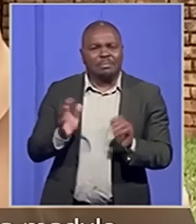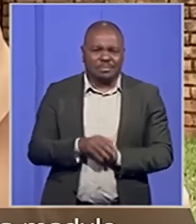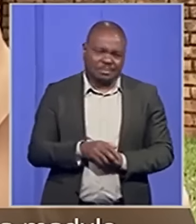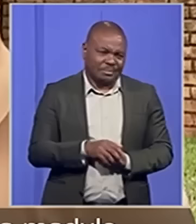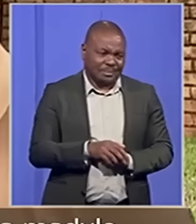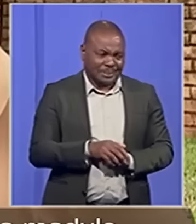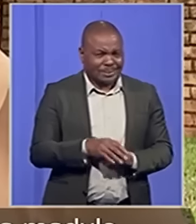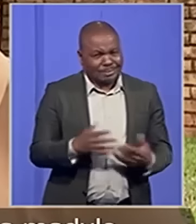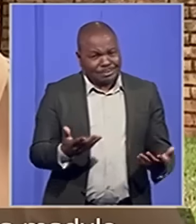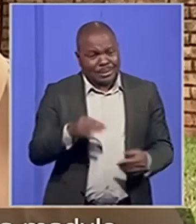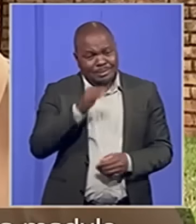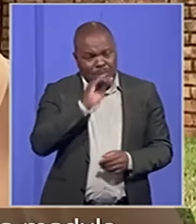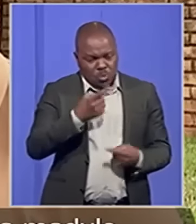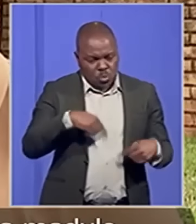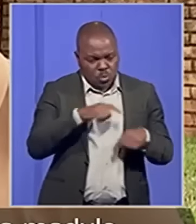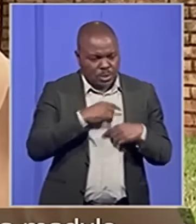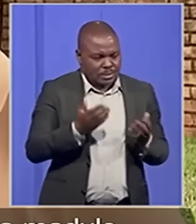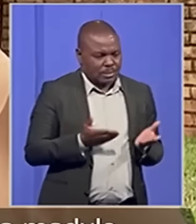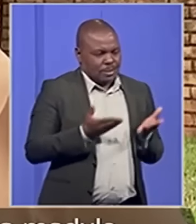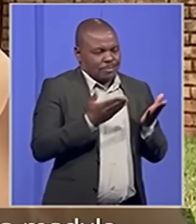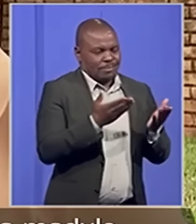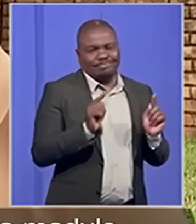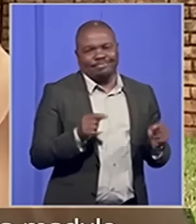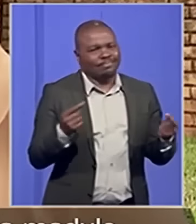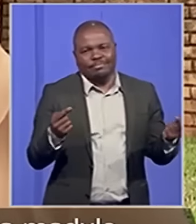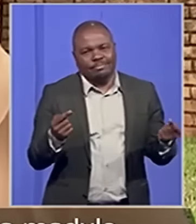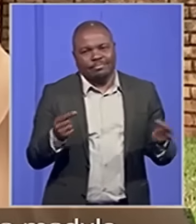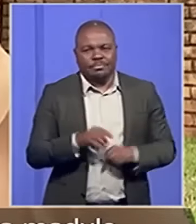it renders us not to be able to render services.